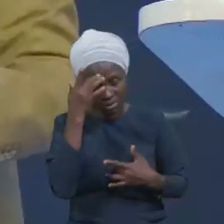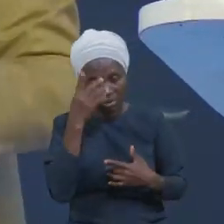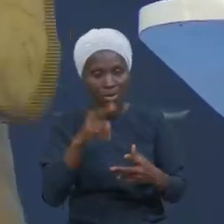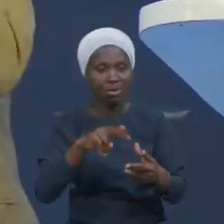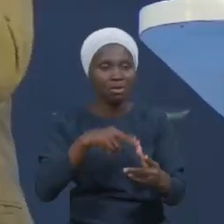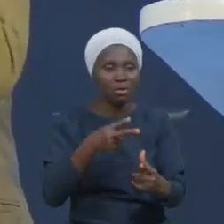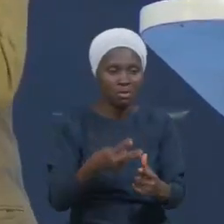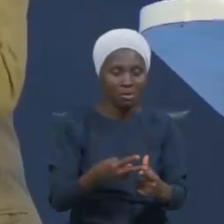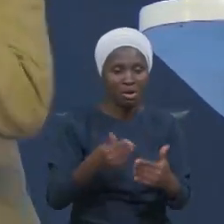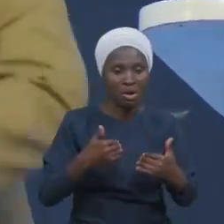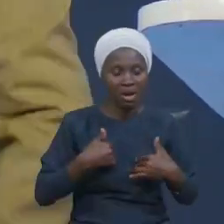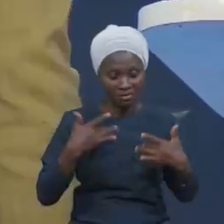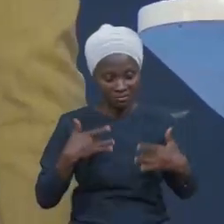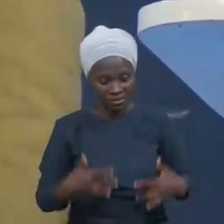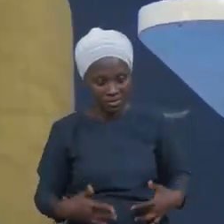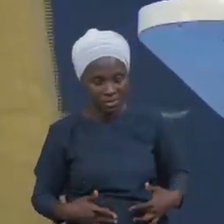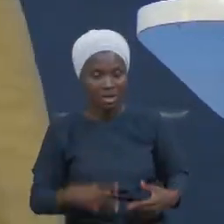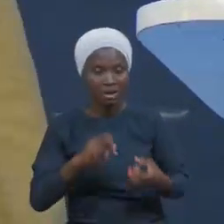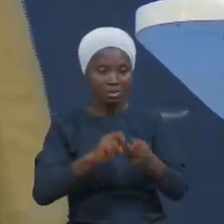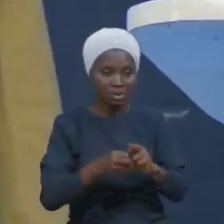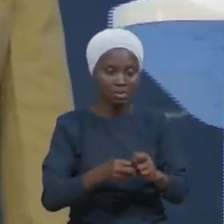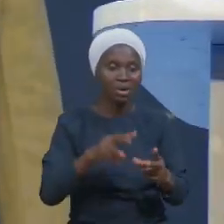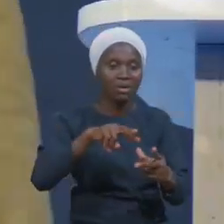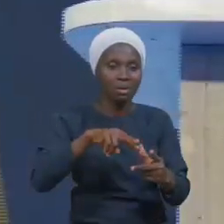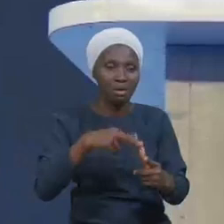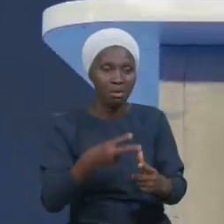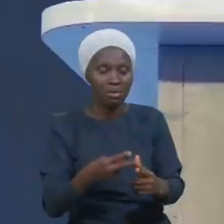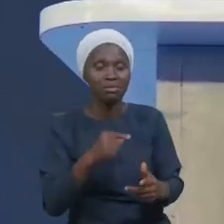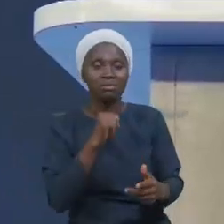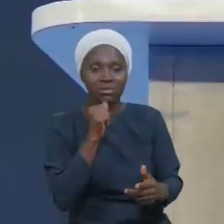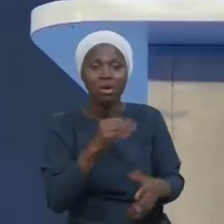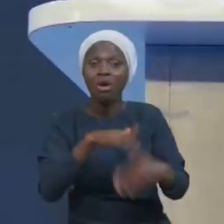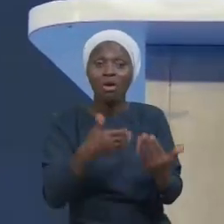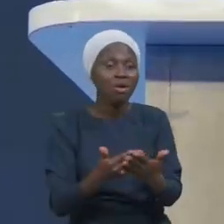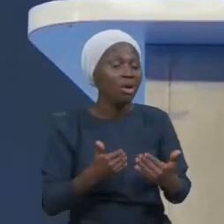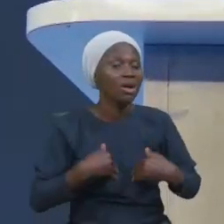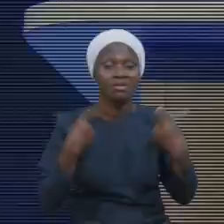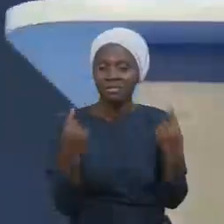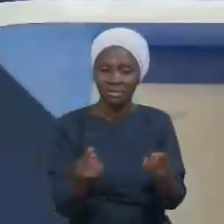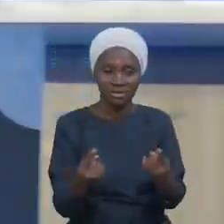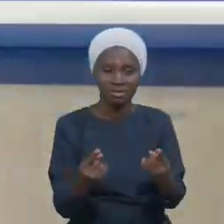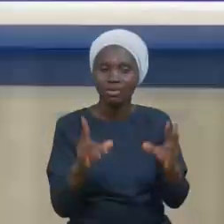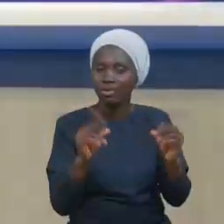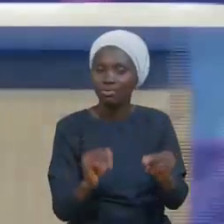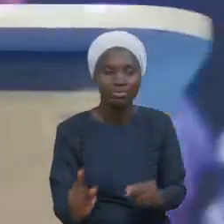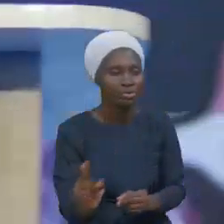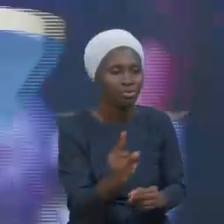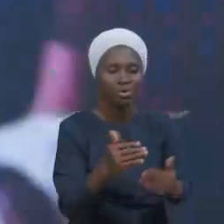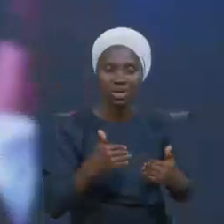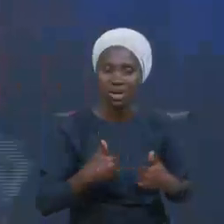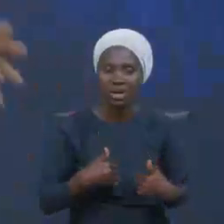physical challenge or not, all have sinned. Nobody has merit. All you